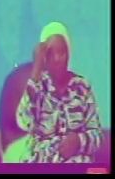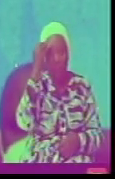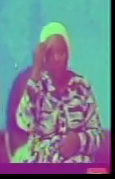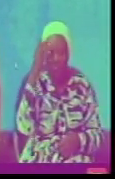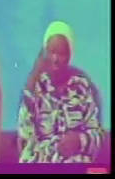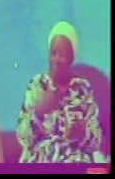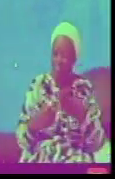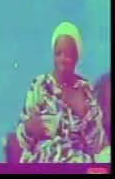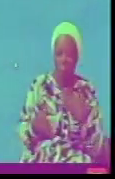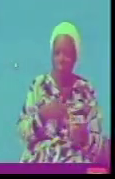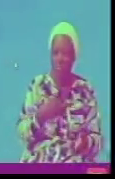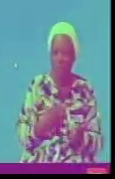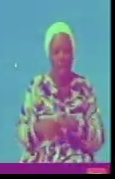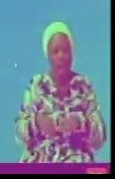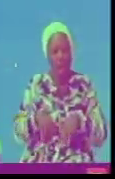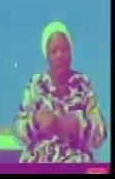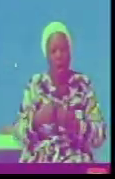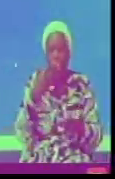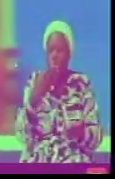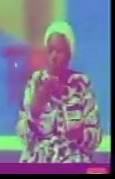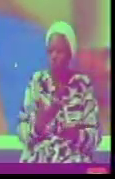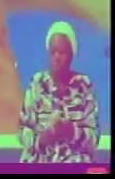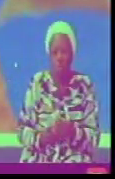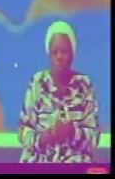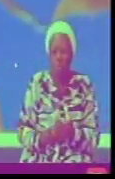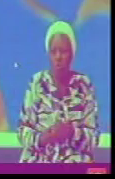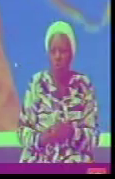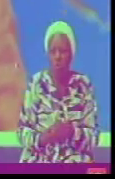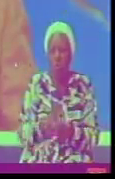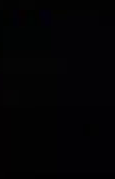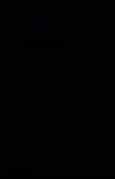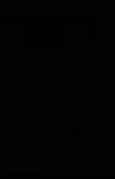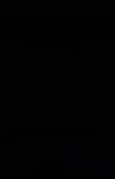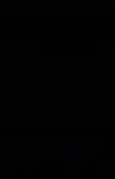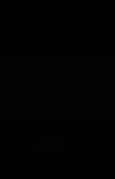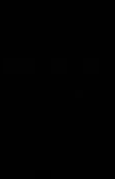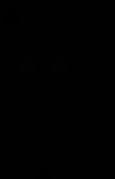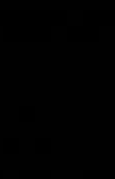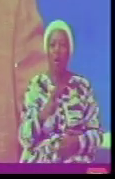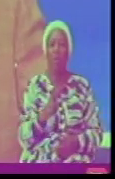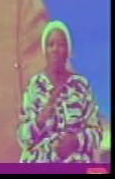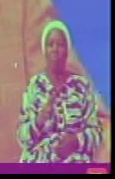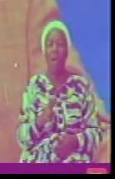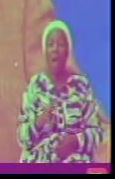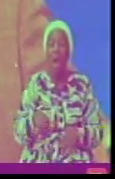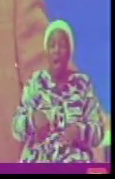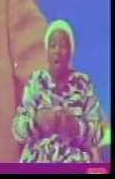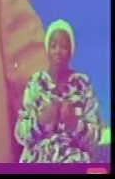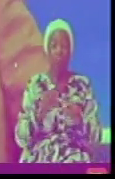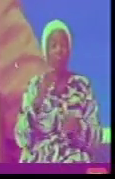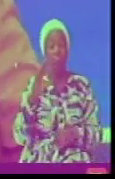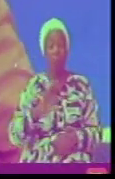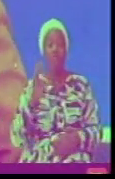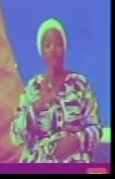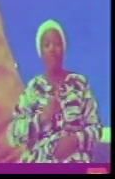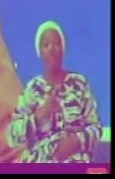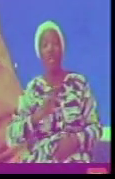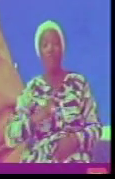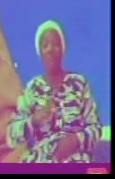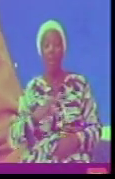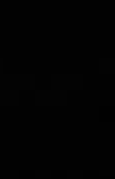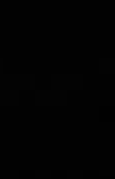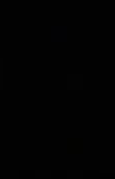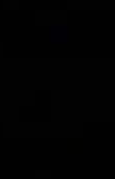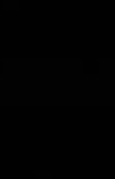or redemption to you. When you realize, no matter how good supposedly